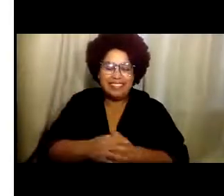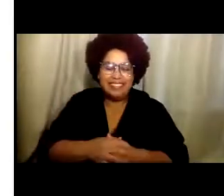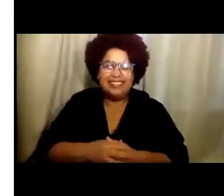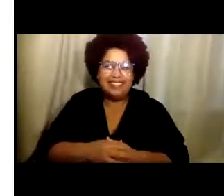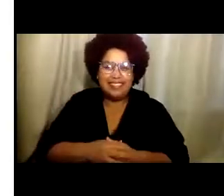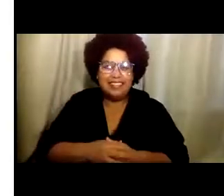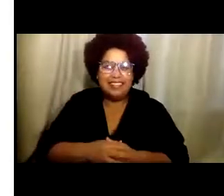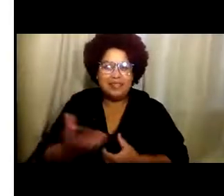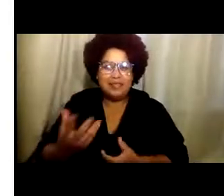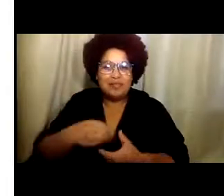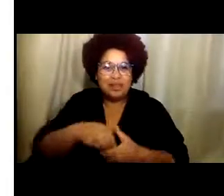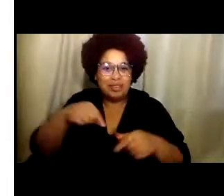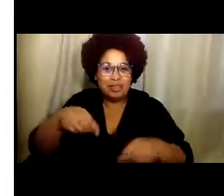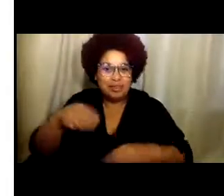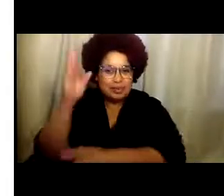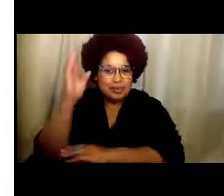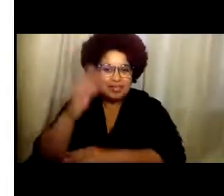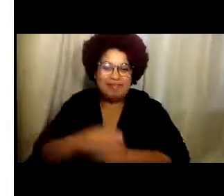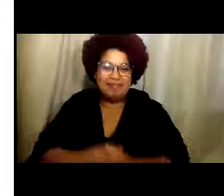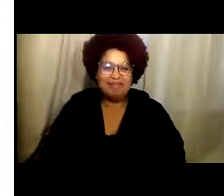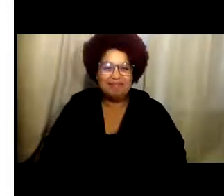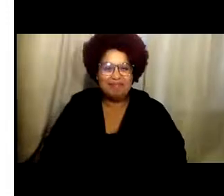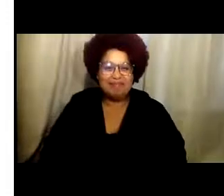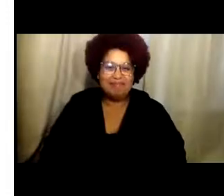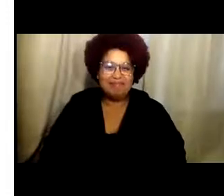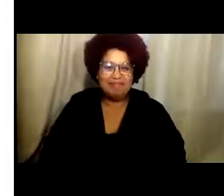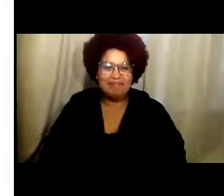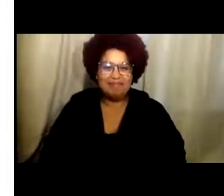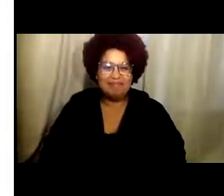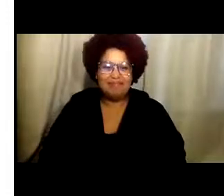being part of this presentation.